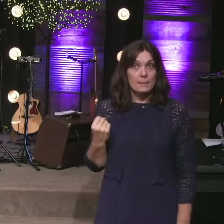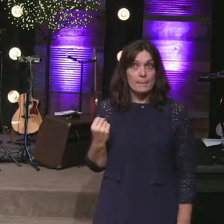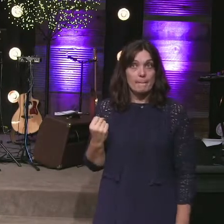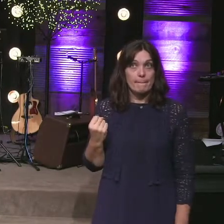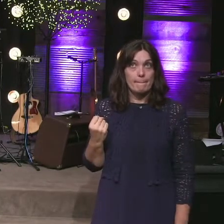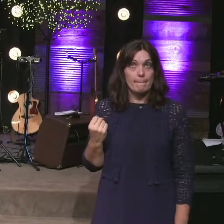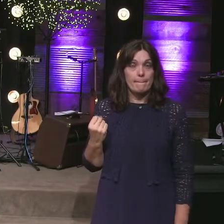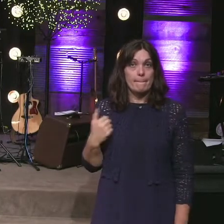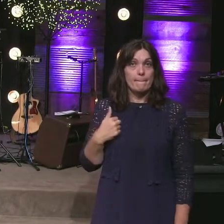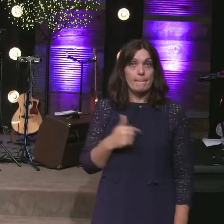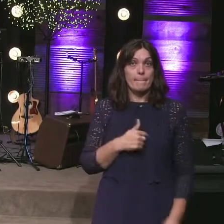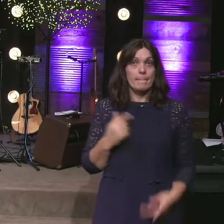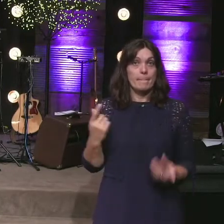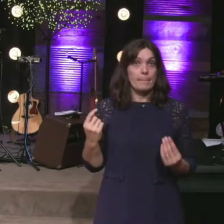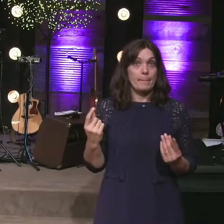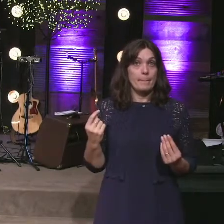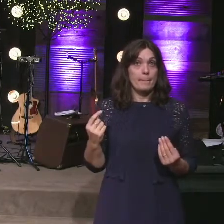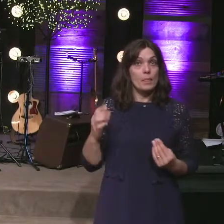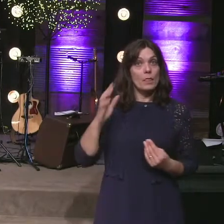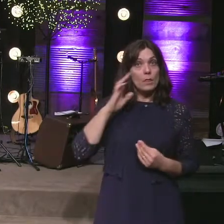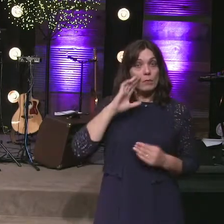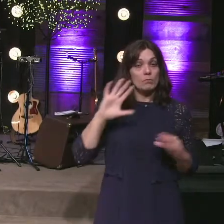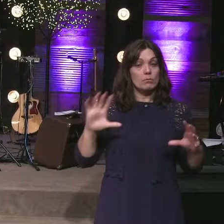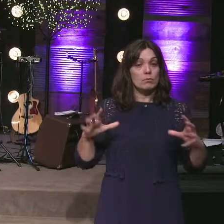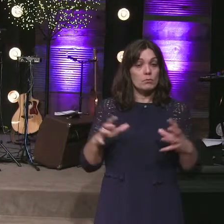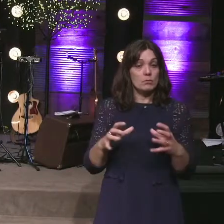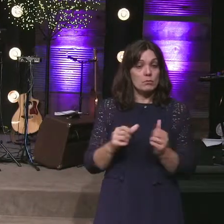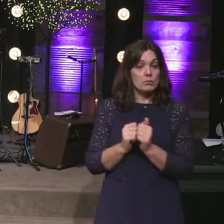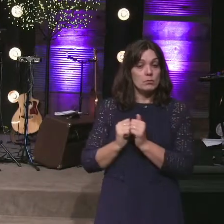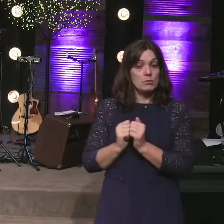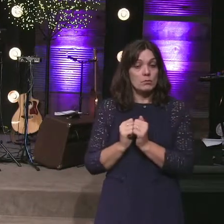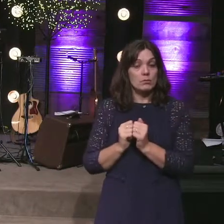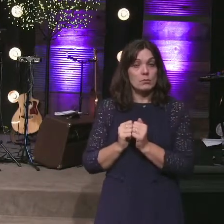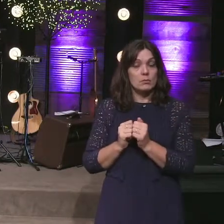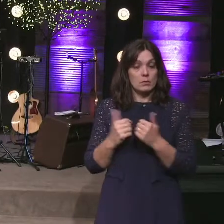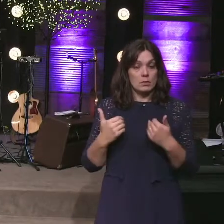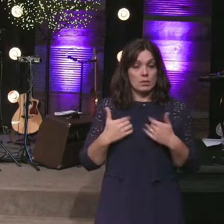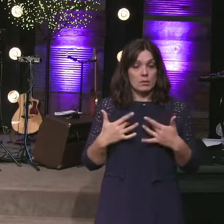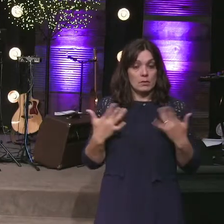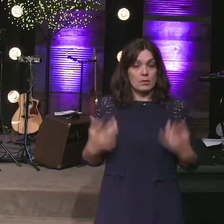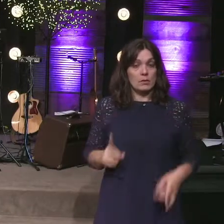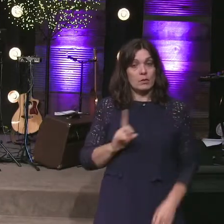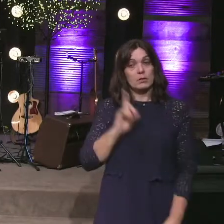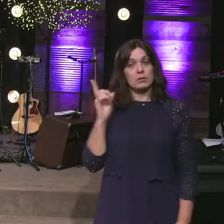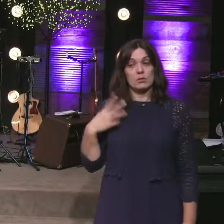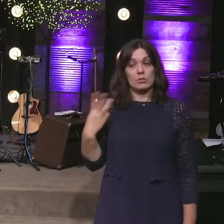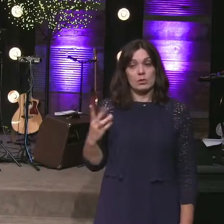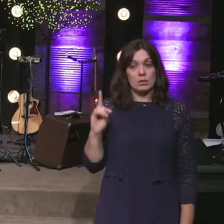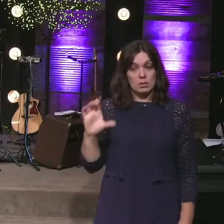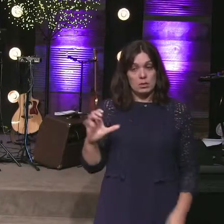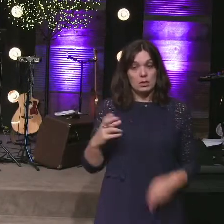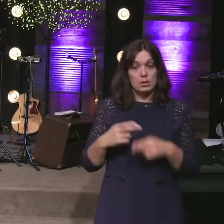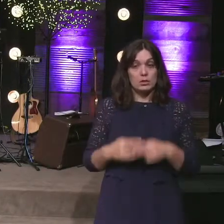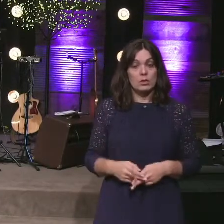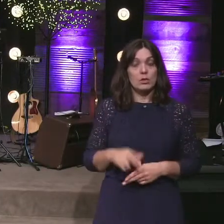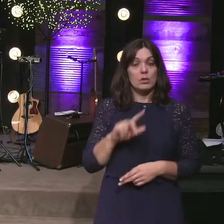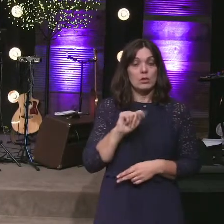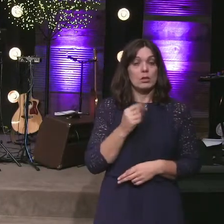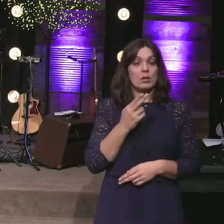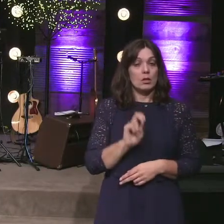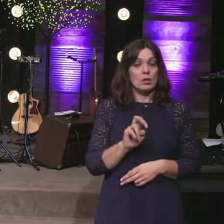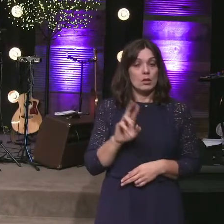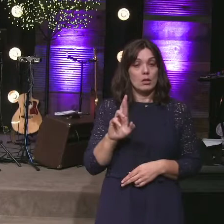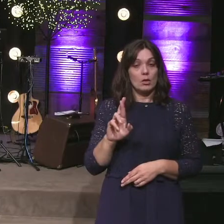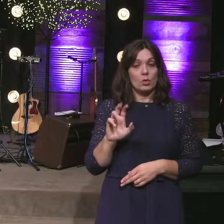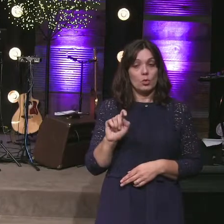we are going to join with an event happening in Washington, D.C., and it's called The Return. And it's something that